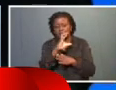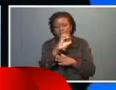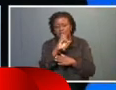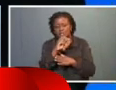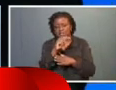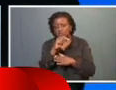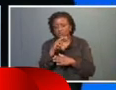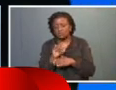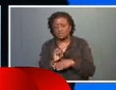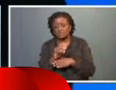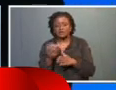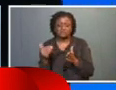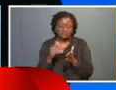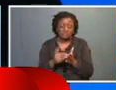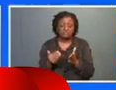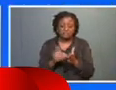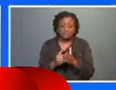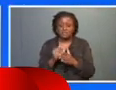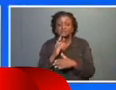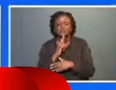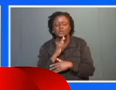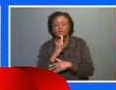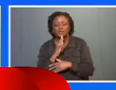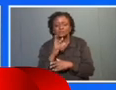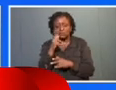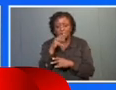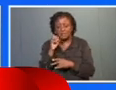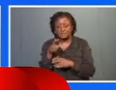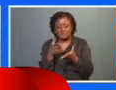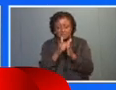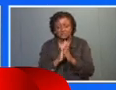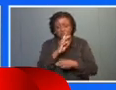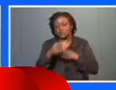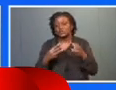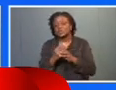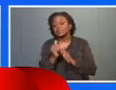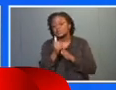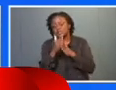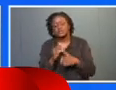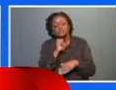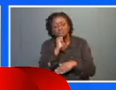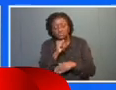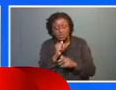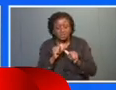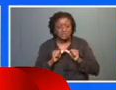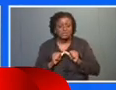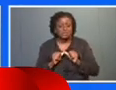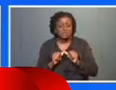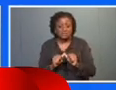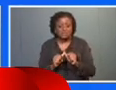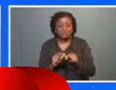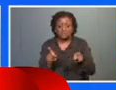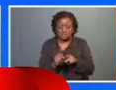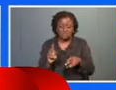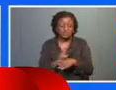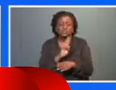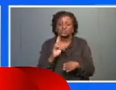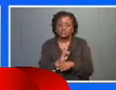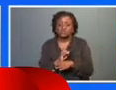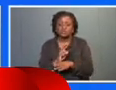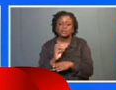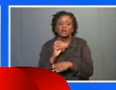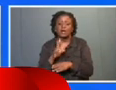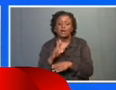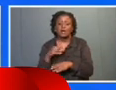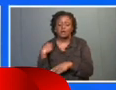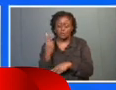fruitless COP talks, the Prime Minister appealed to the world's leaders not to continue the status quo. Are we brave enough for